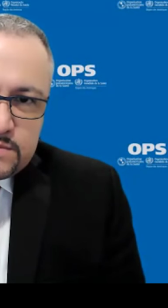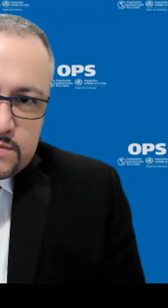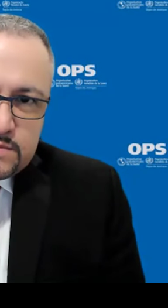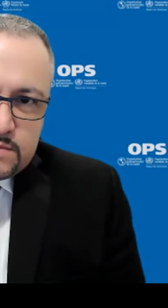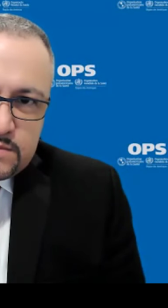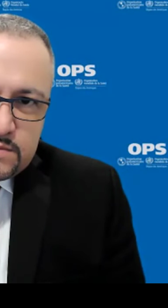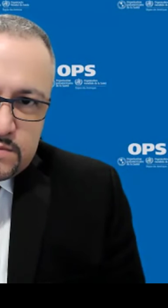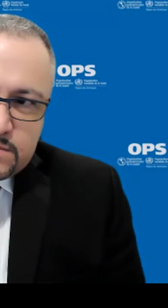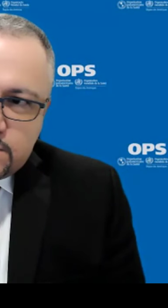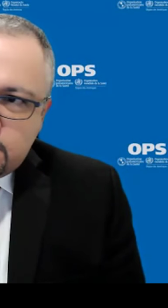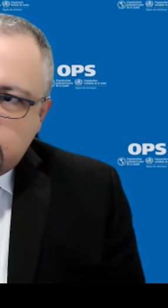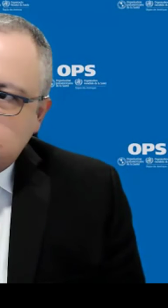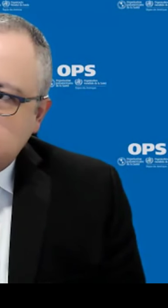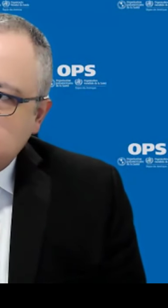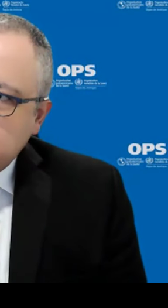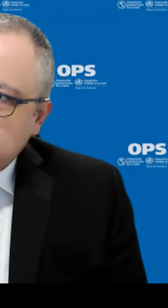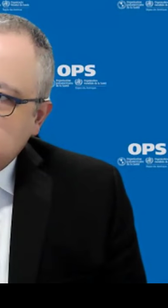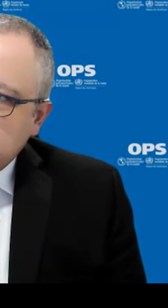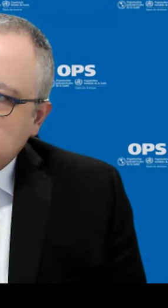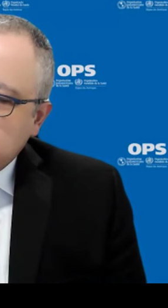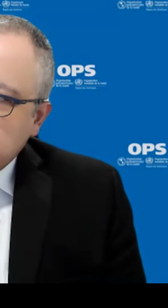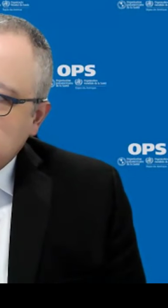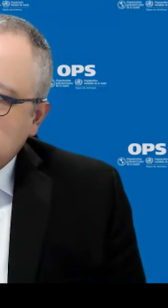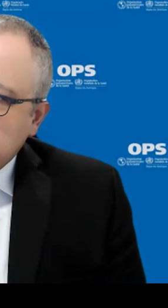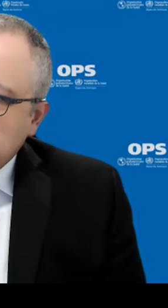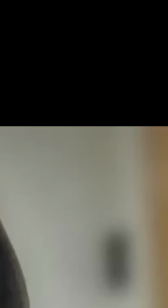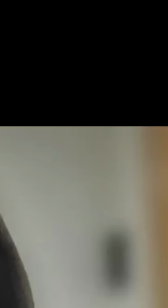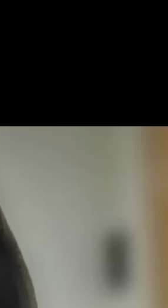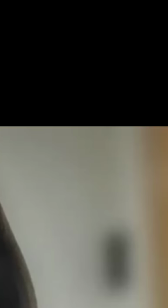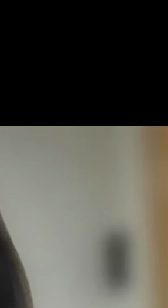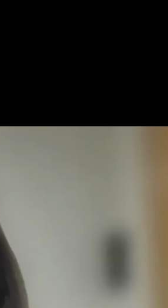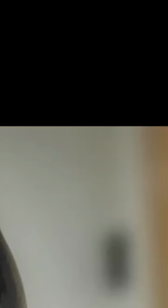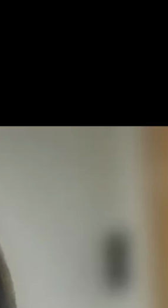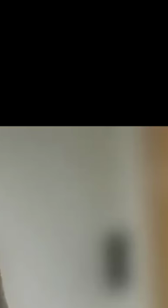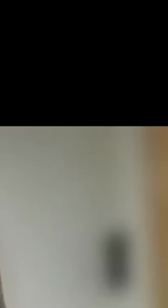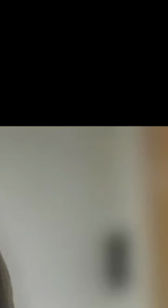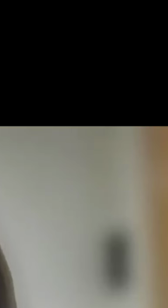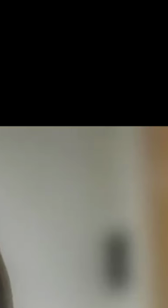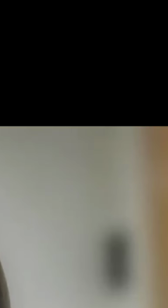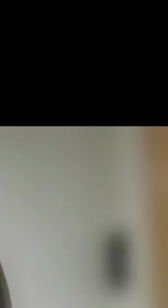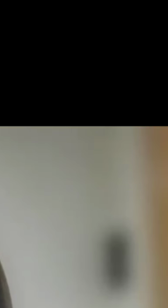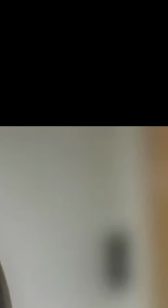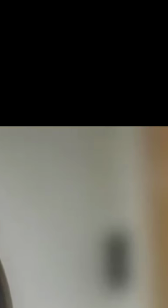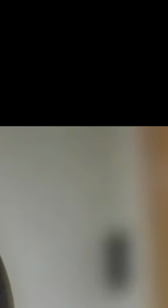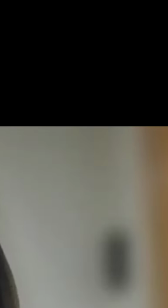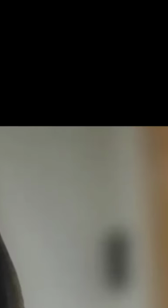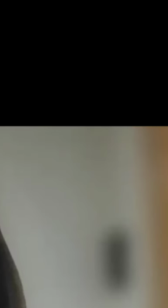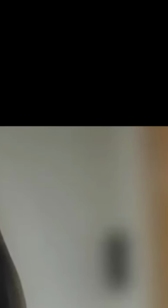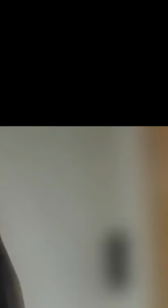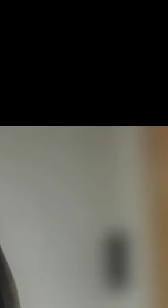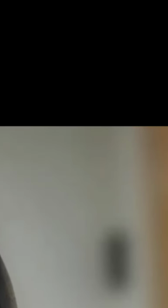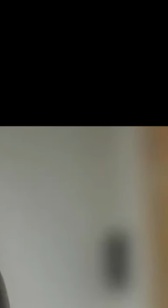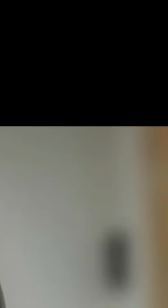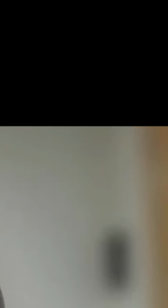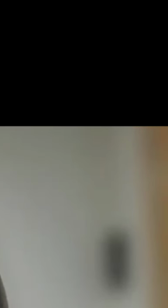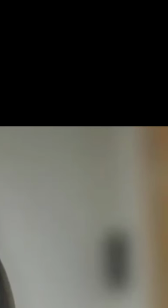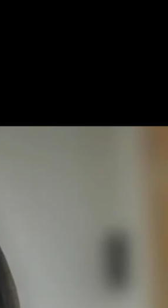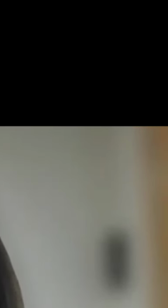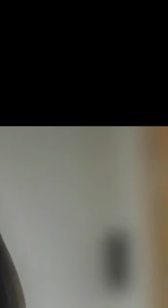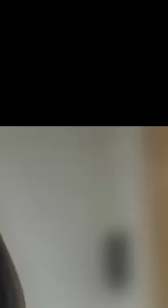After listening to all the panelists, we would like to end with a mini quiz before the final closing remarks of the session.